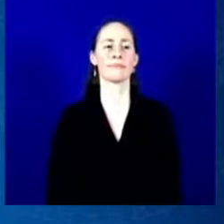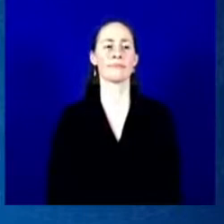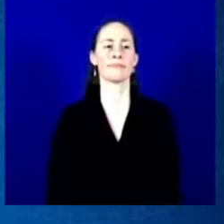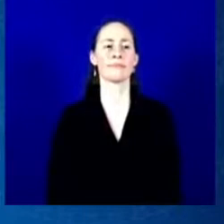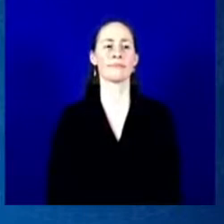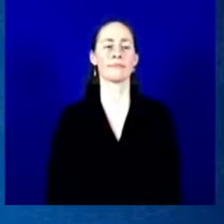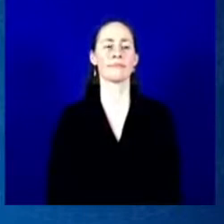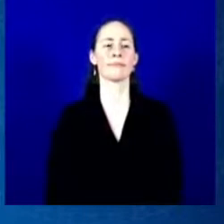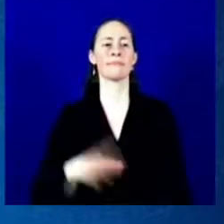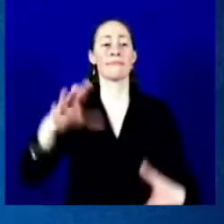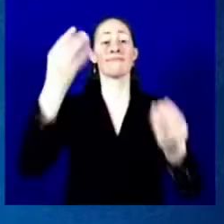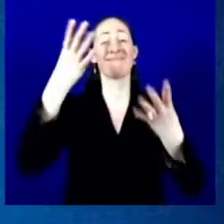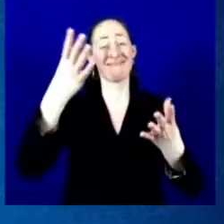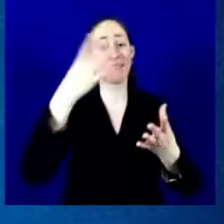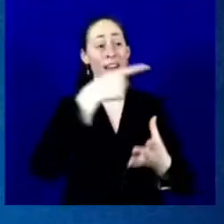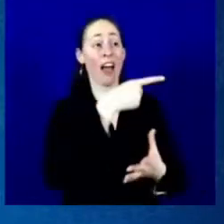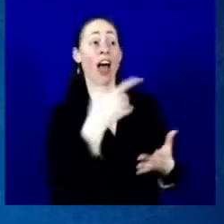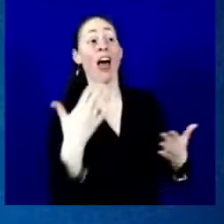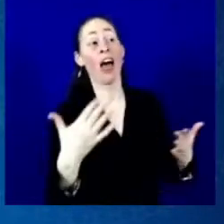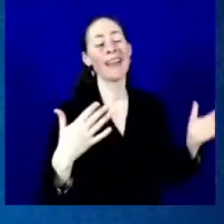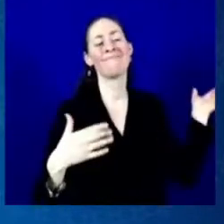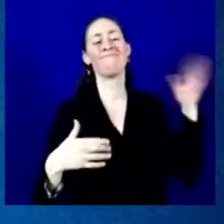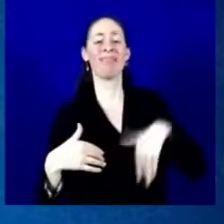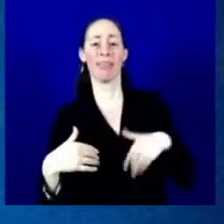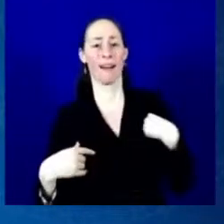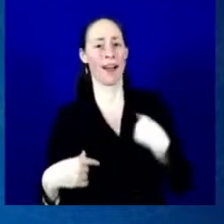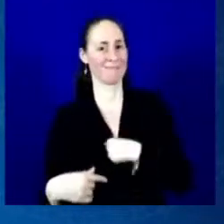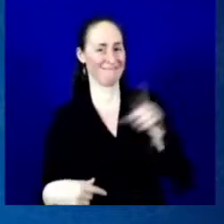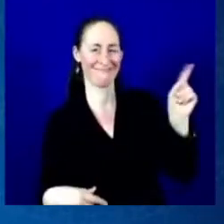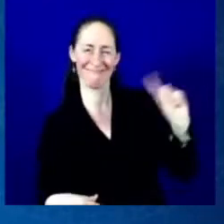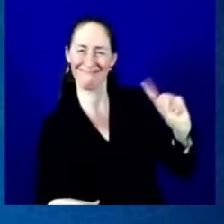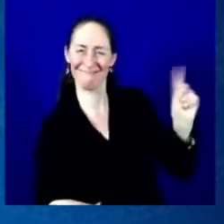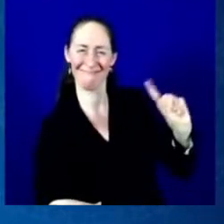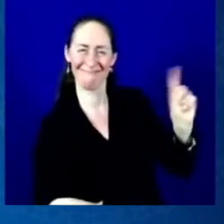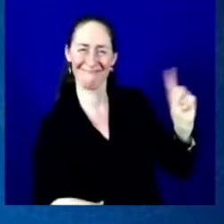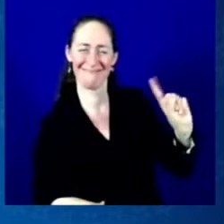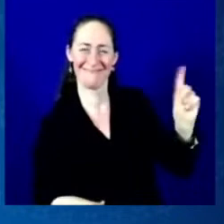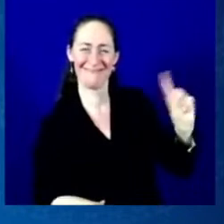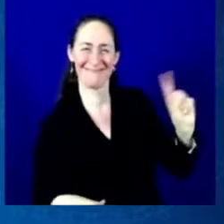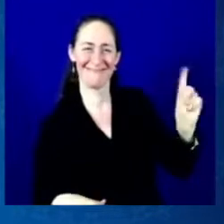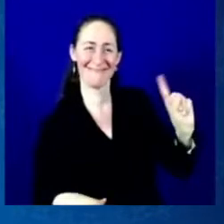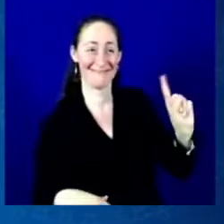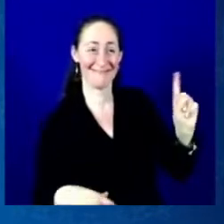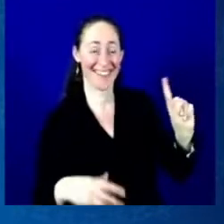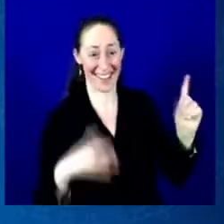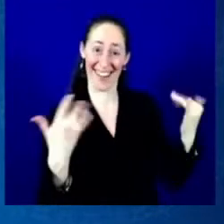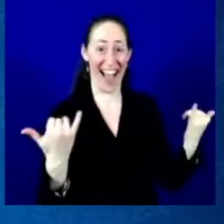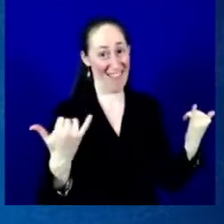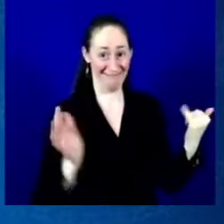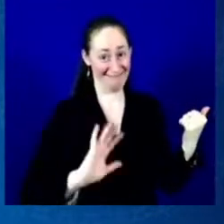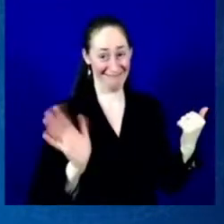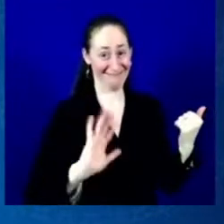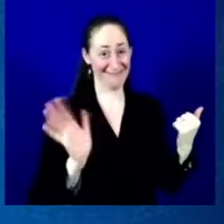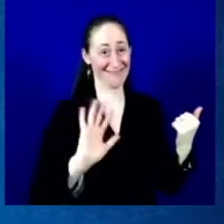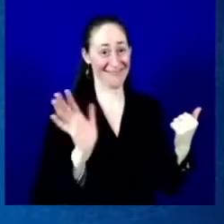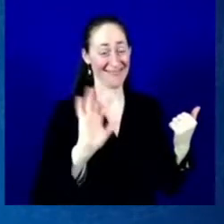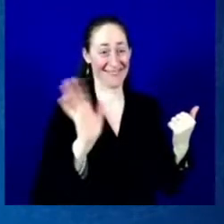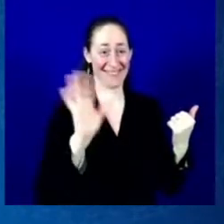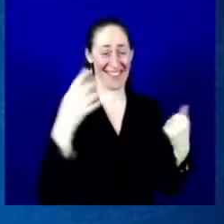America, and it still isn't. We're the United States of America. There is not a single